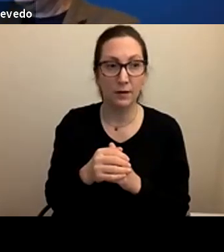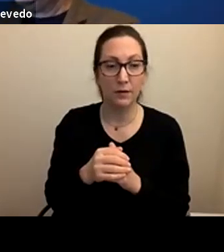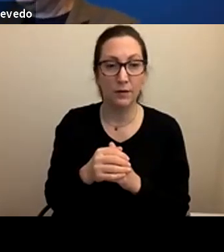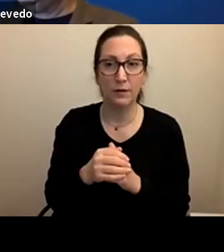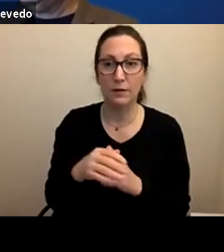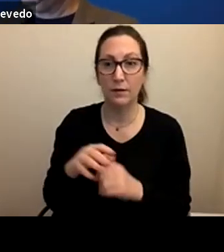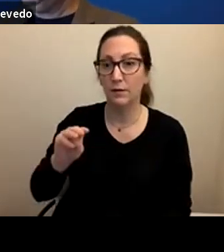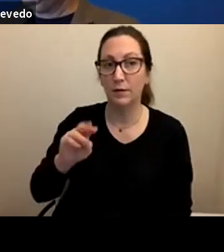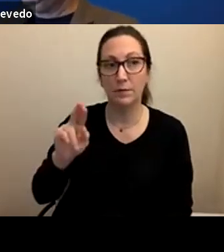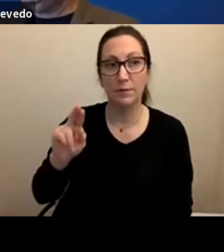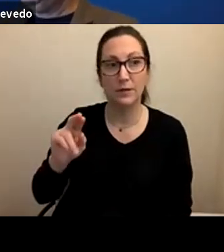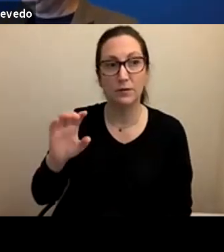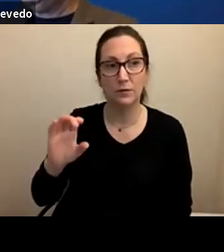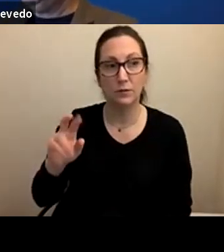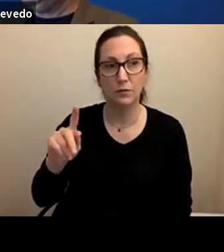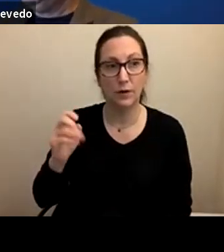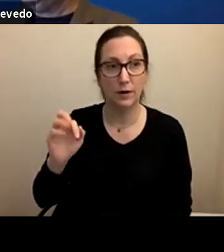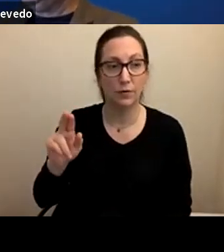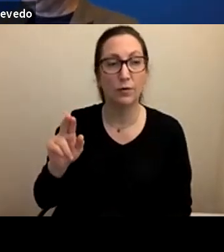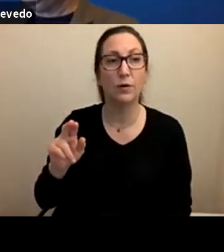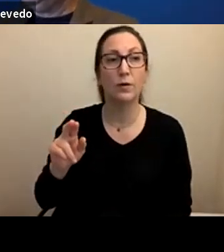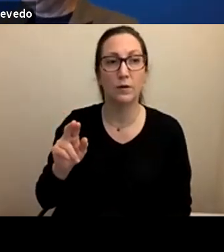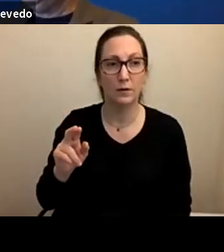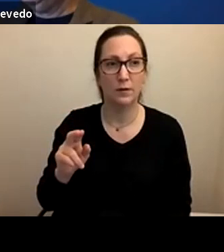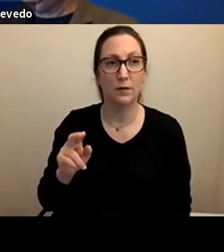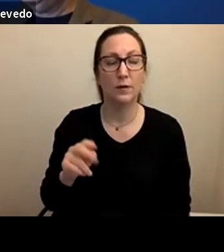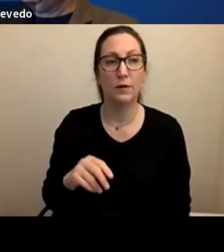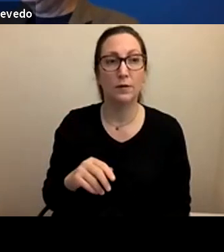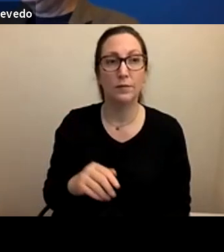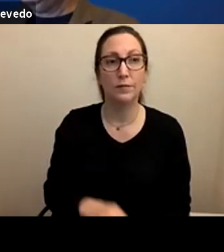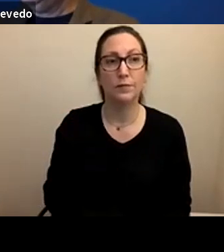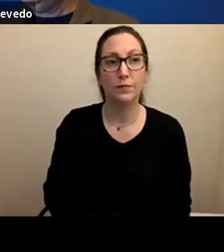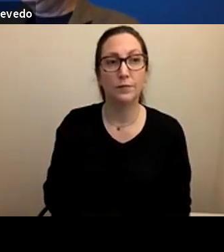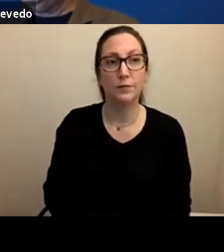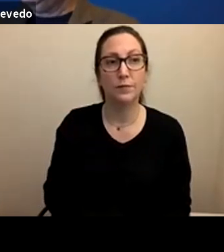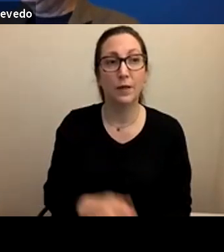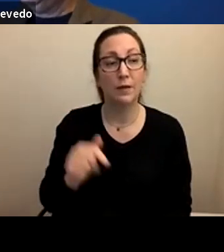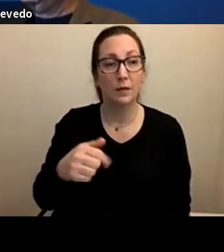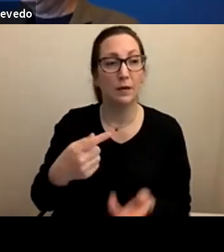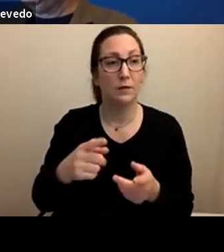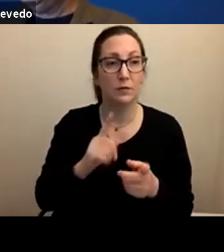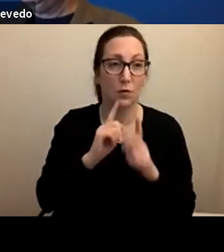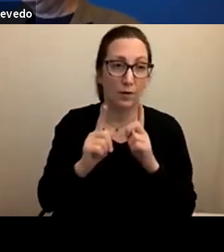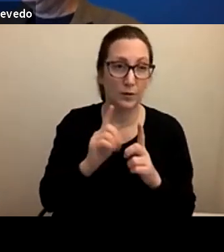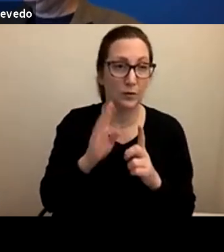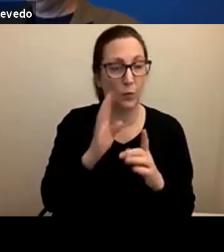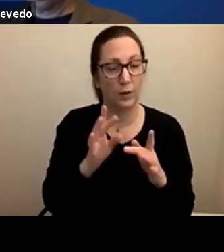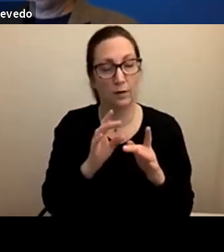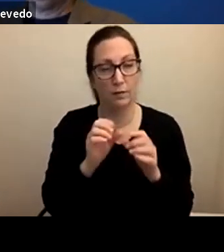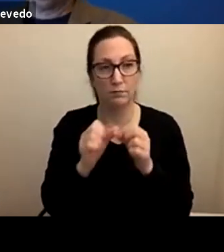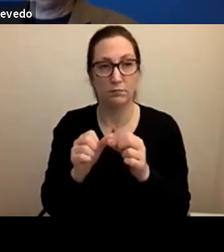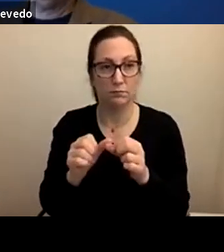Mr. Krager. I would just note very quickly, knowing that this is a conversation that will likely continue into Tuesday, that